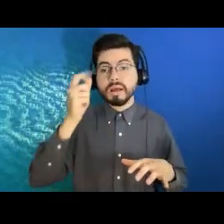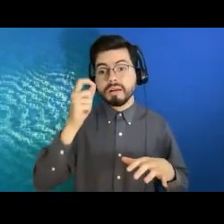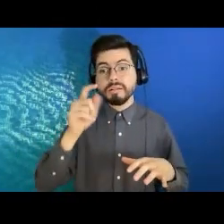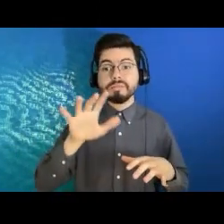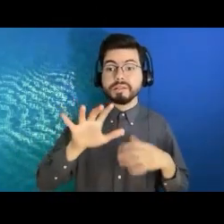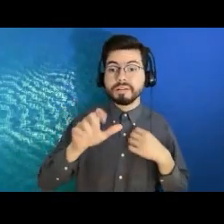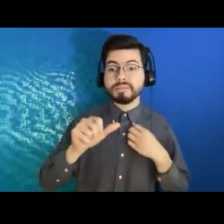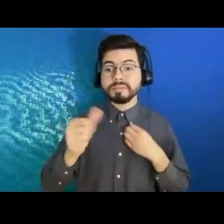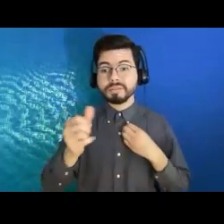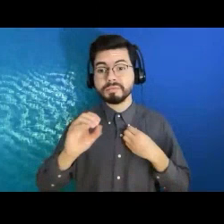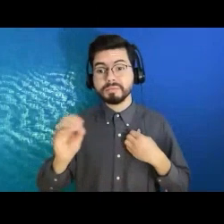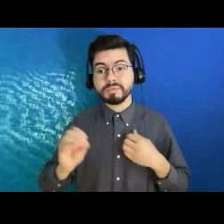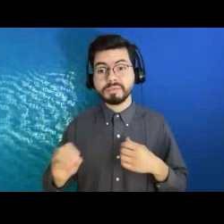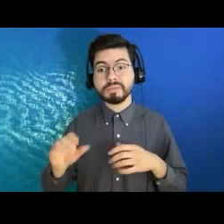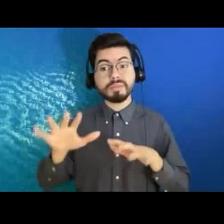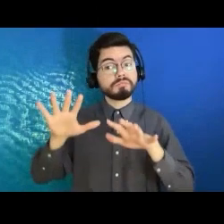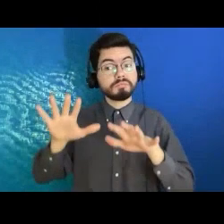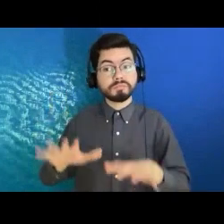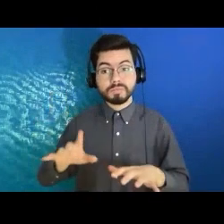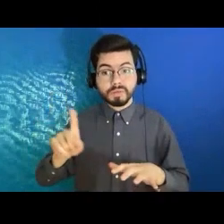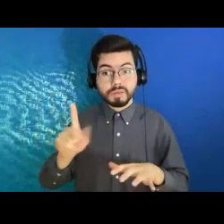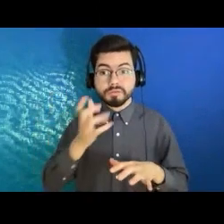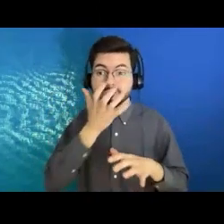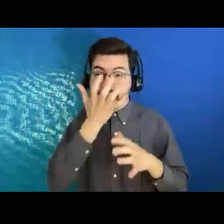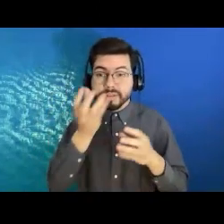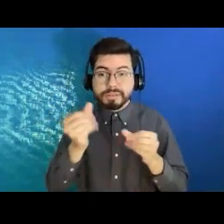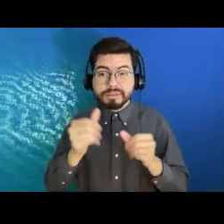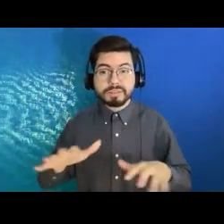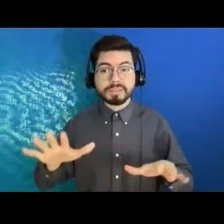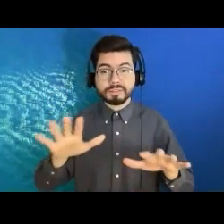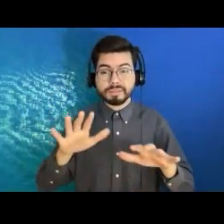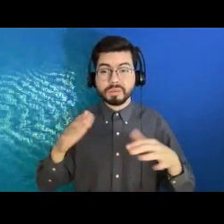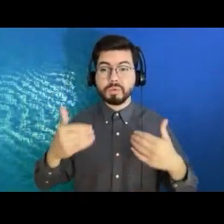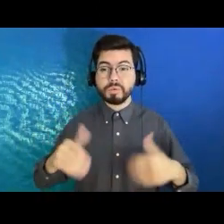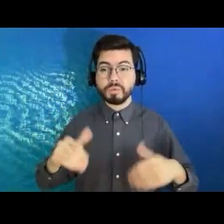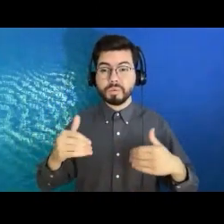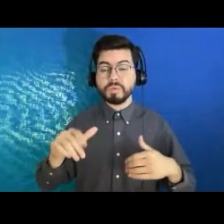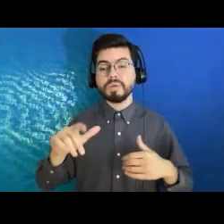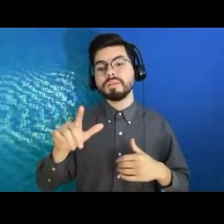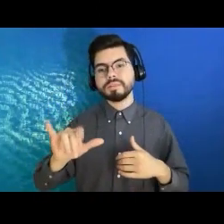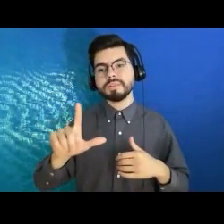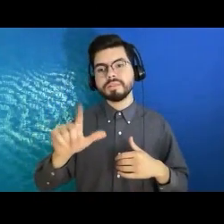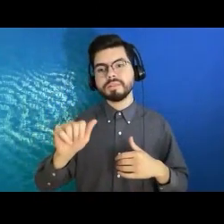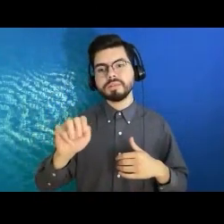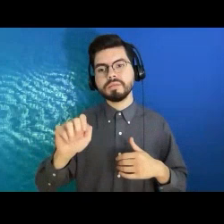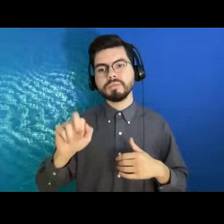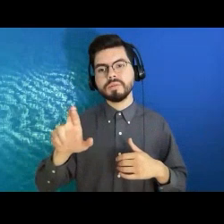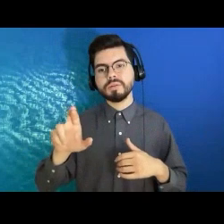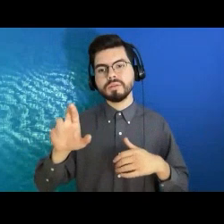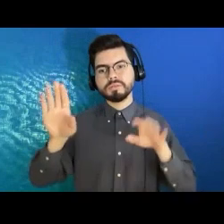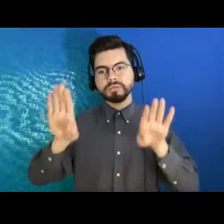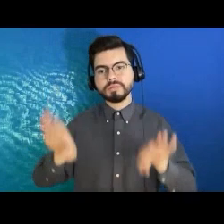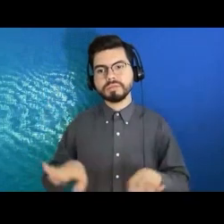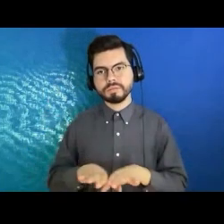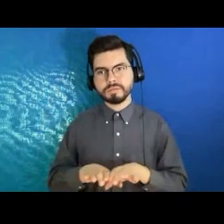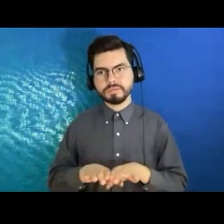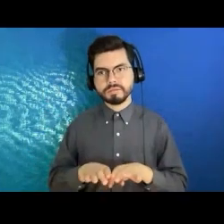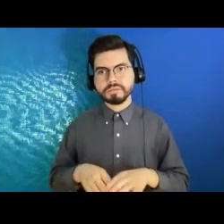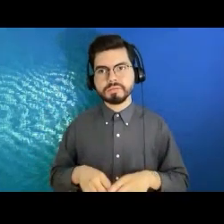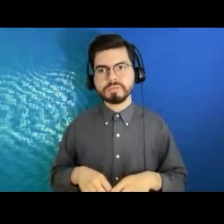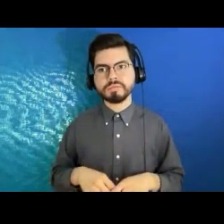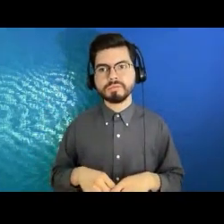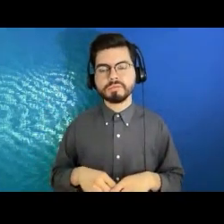park really intensely. The Lamar Valley. I don't know what kind of conversations you have